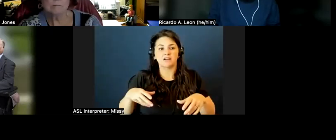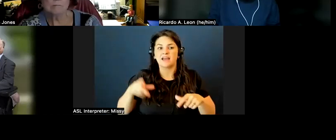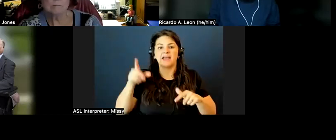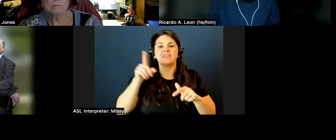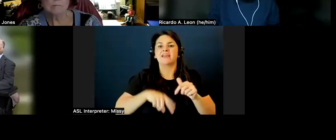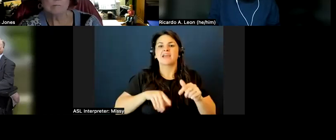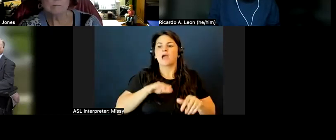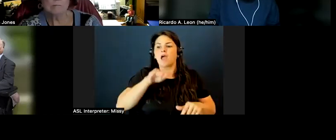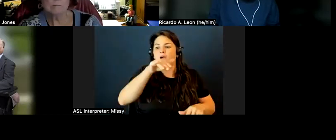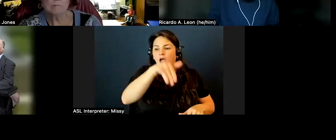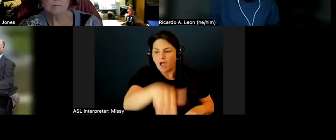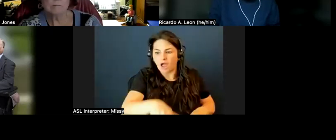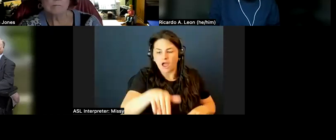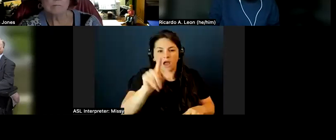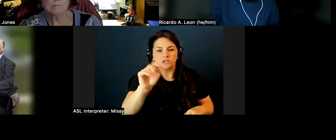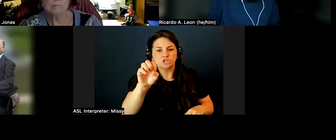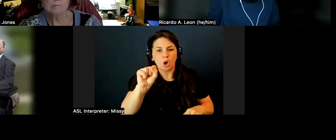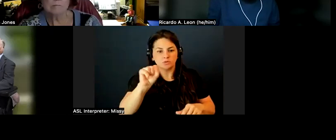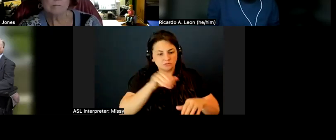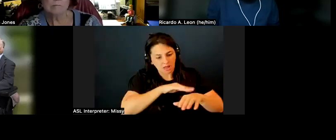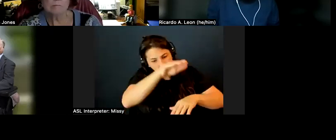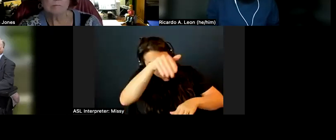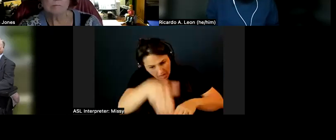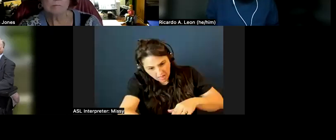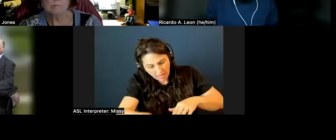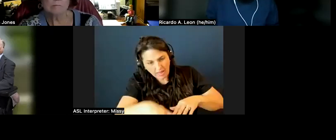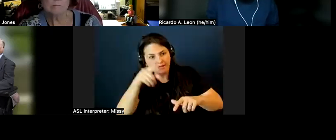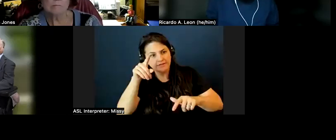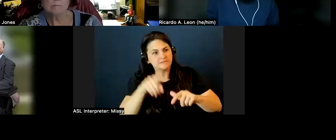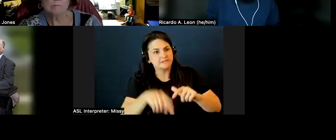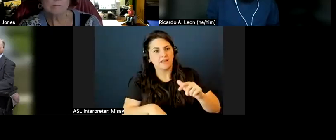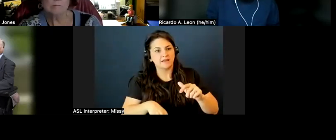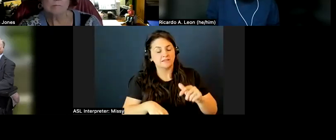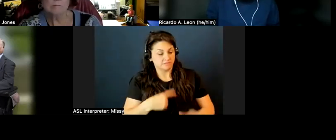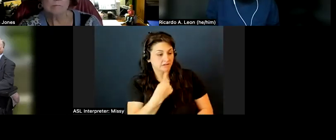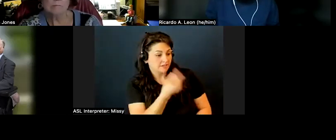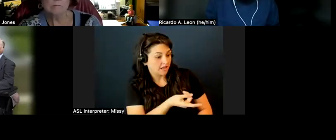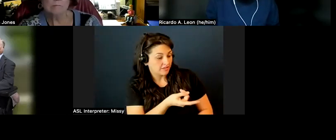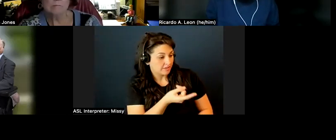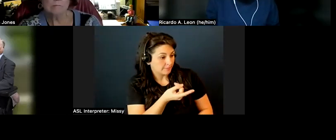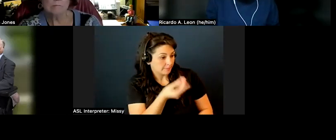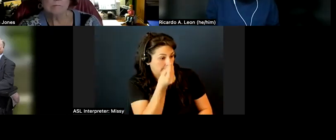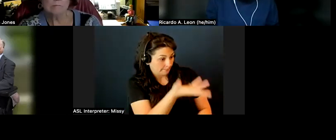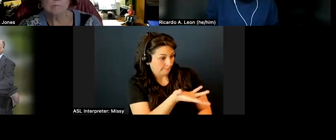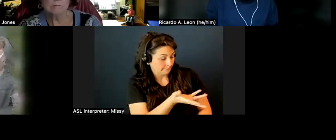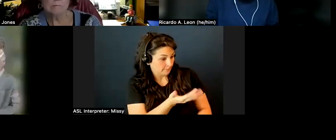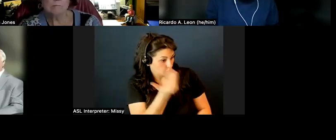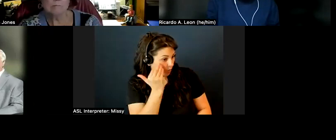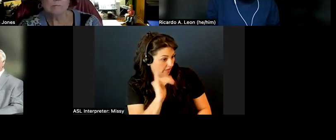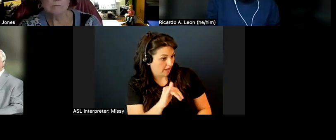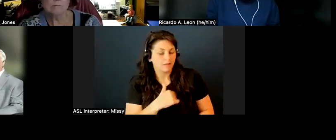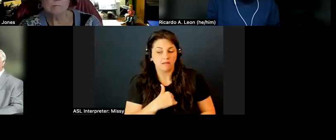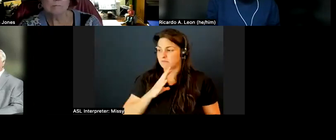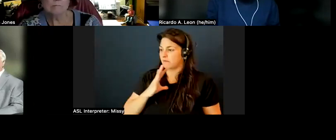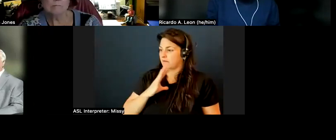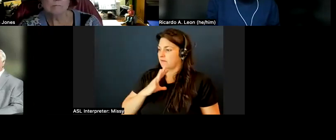toes, I can tell you that, I can tell a student that, and they can probably memorize it. But if I